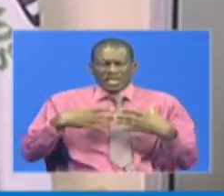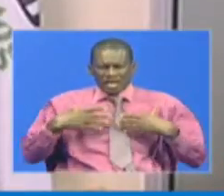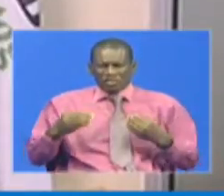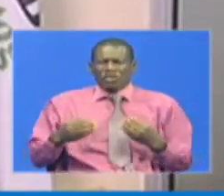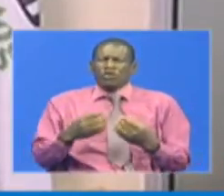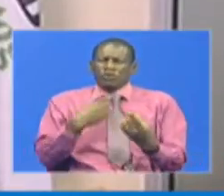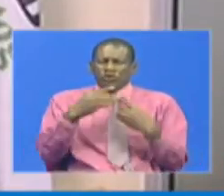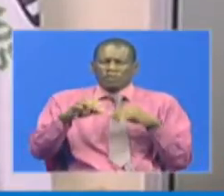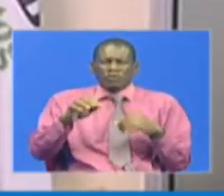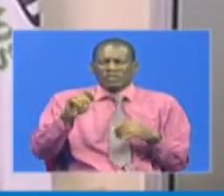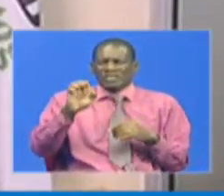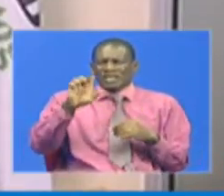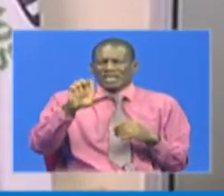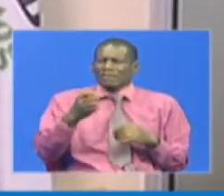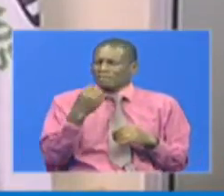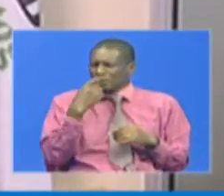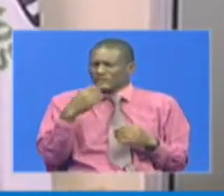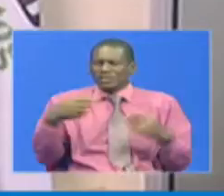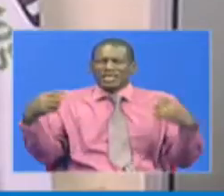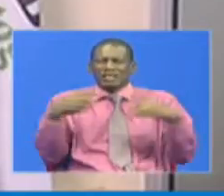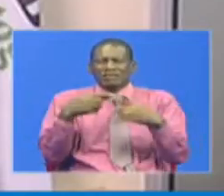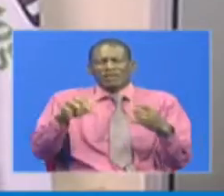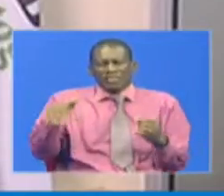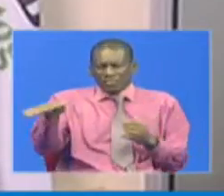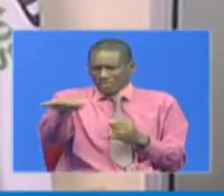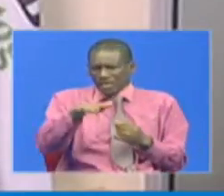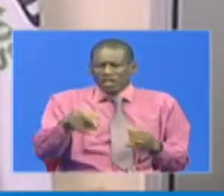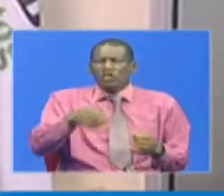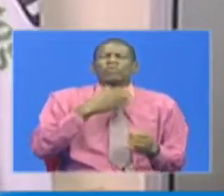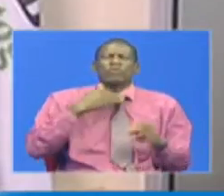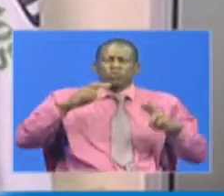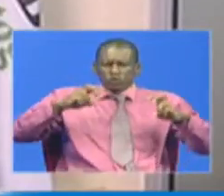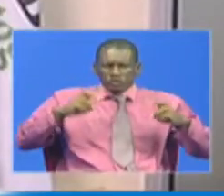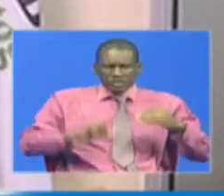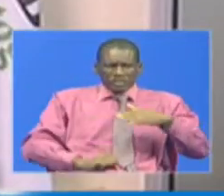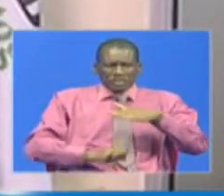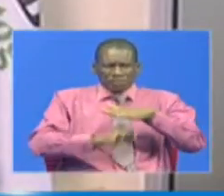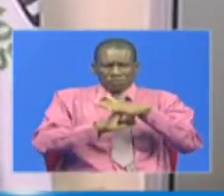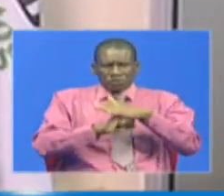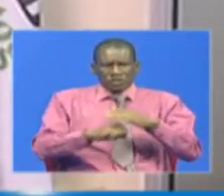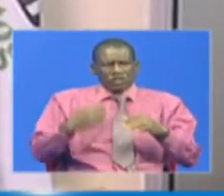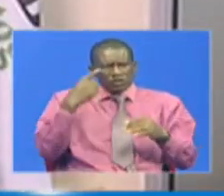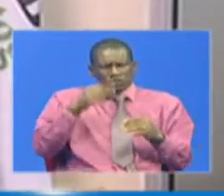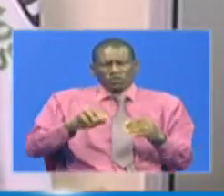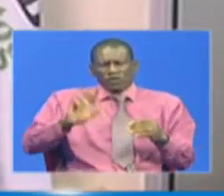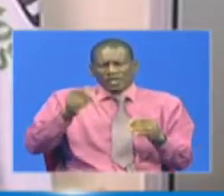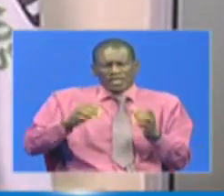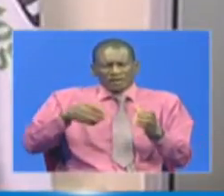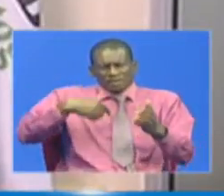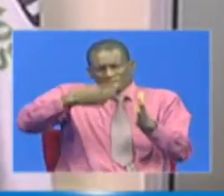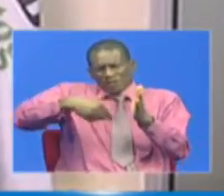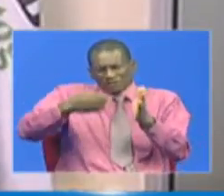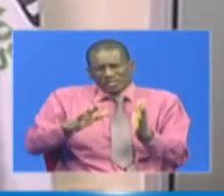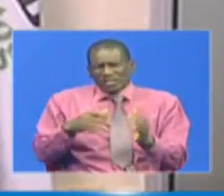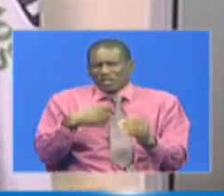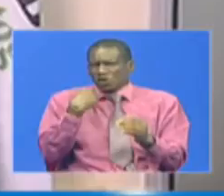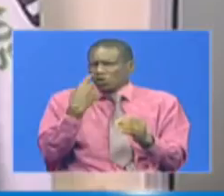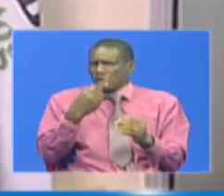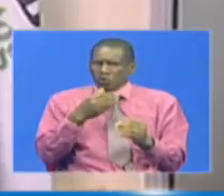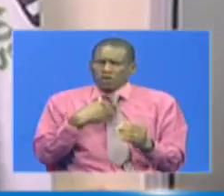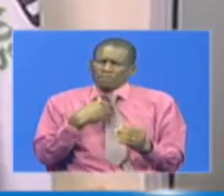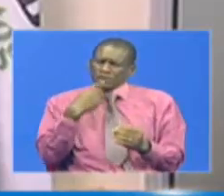telemedicine, and we are talking of many other areas. We want to look at support for local manufacturing that has been